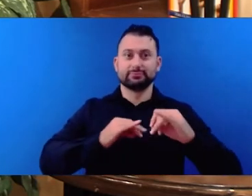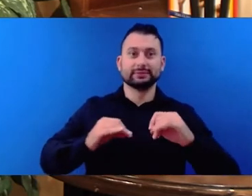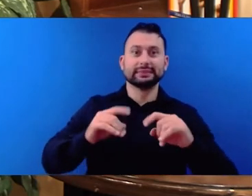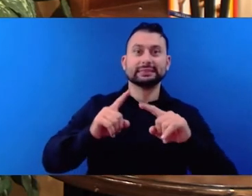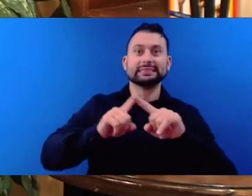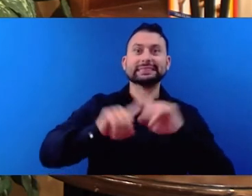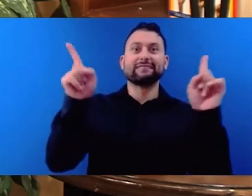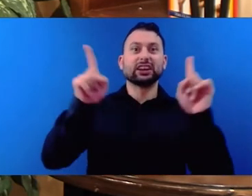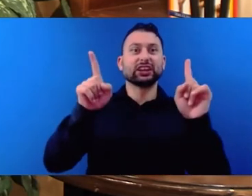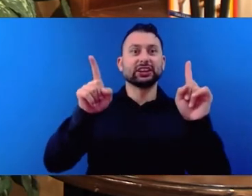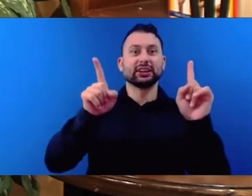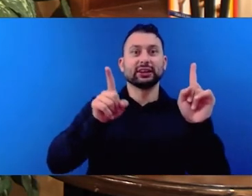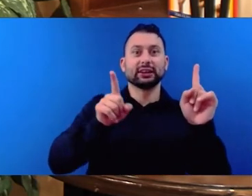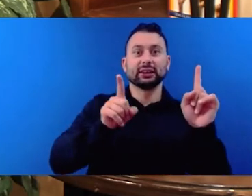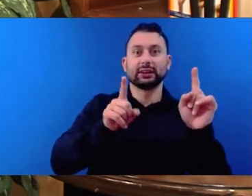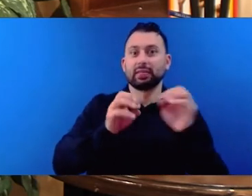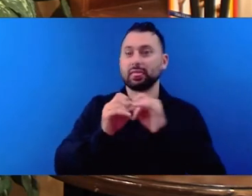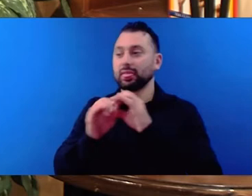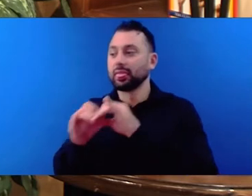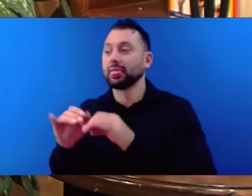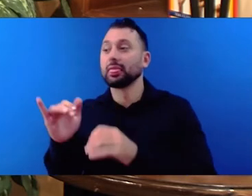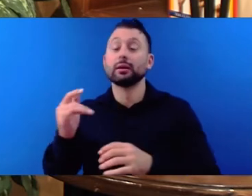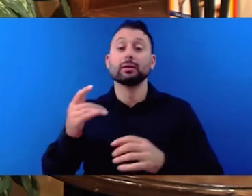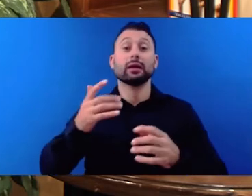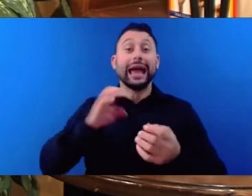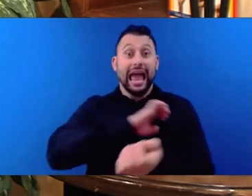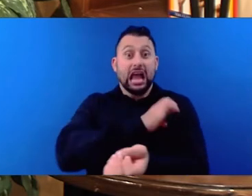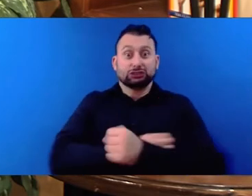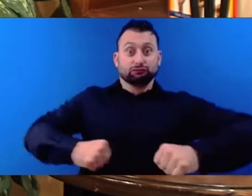muscles. So that can actually lead to weight loss.